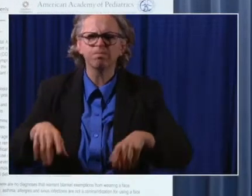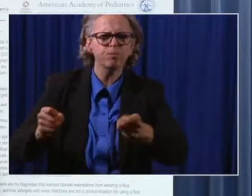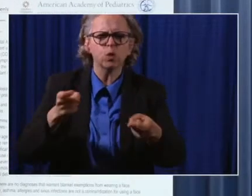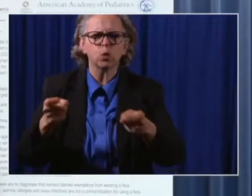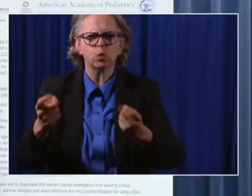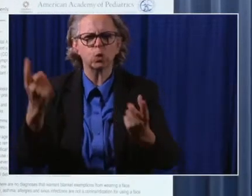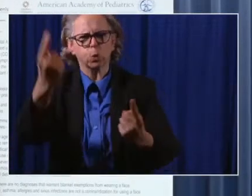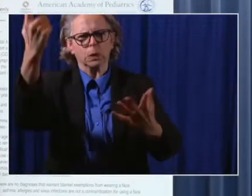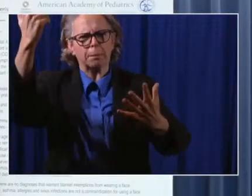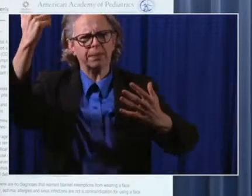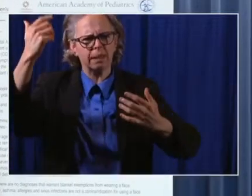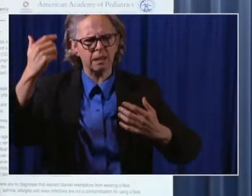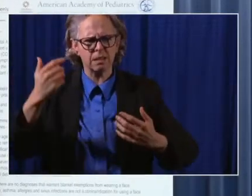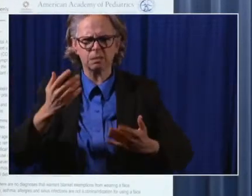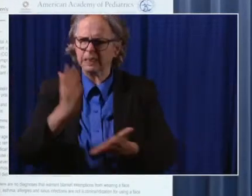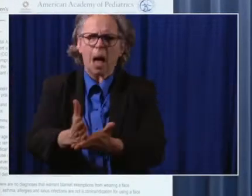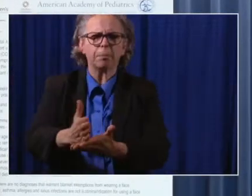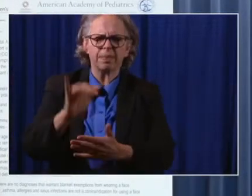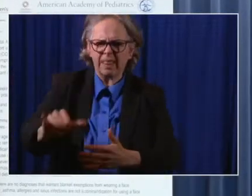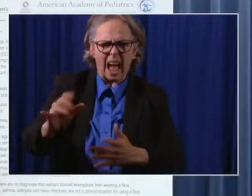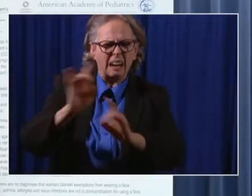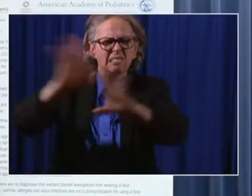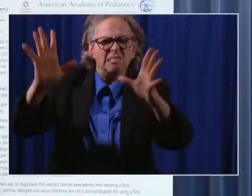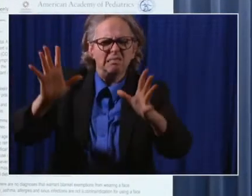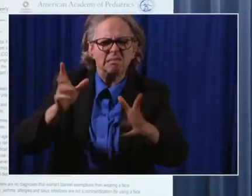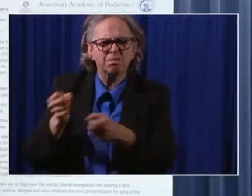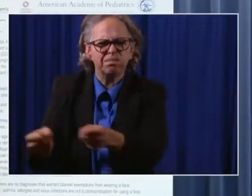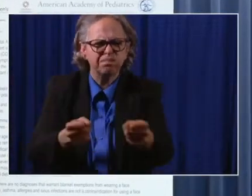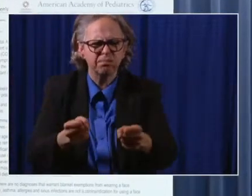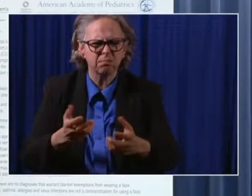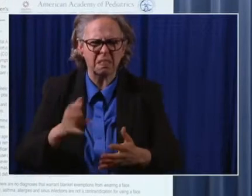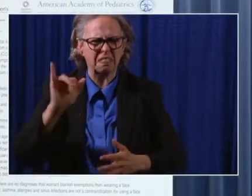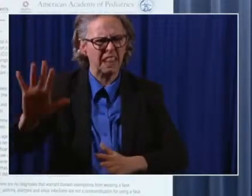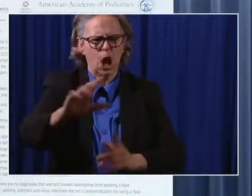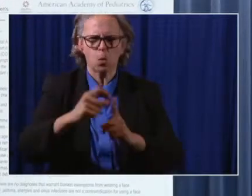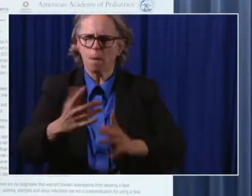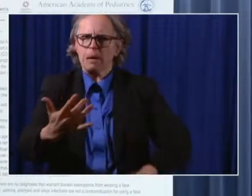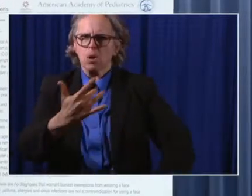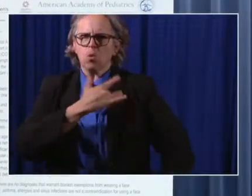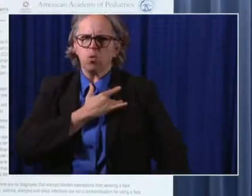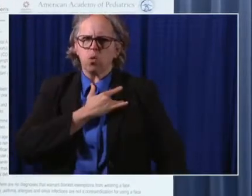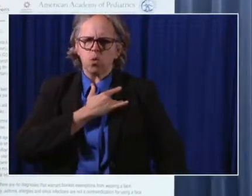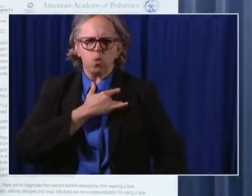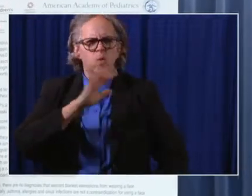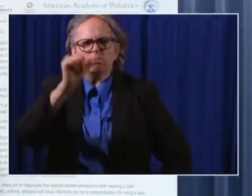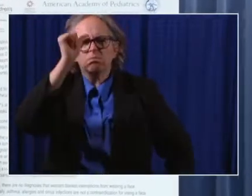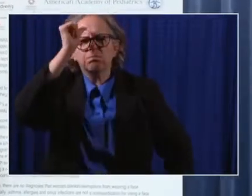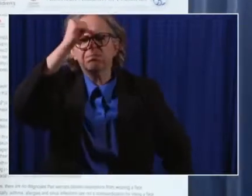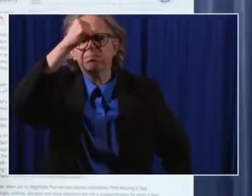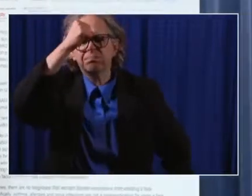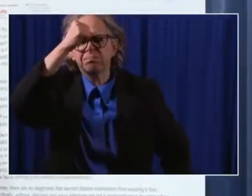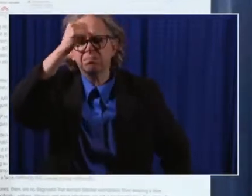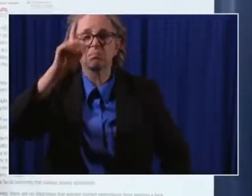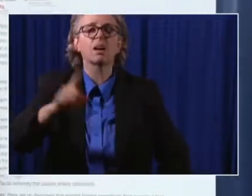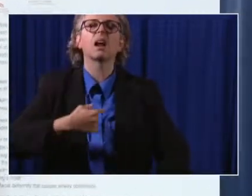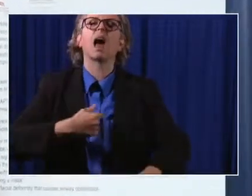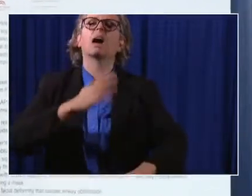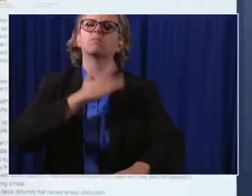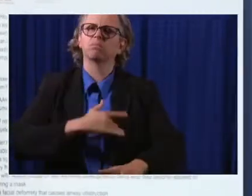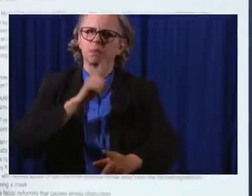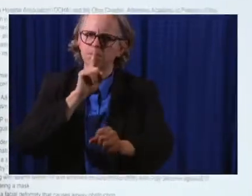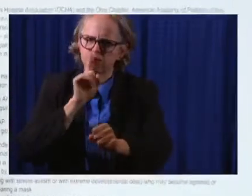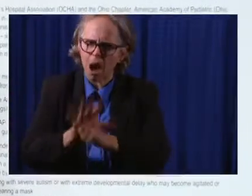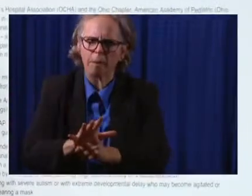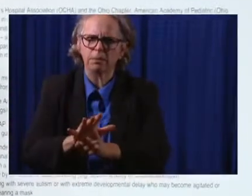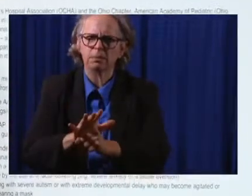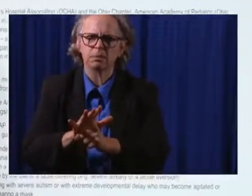The words certainly moved me, and we vowed to answer that call. We enhanced